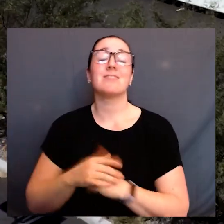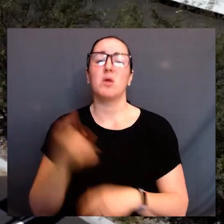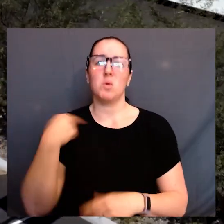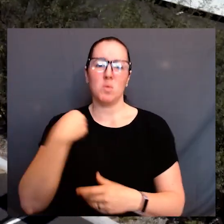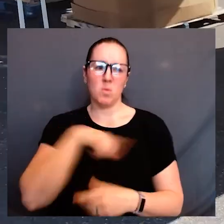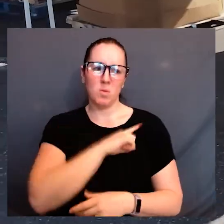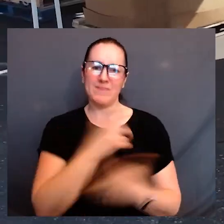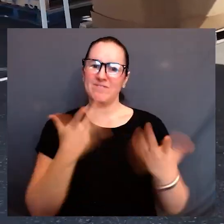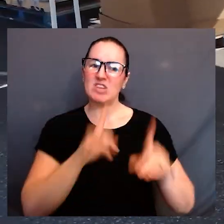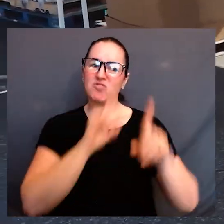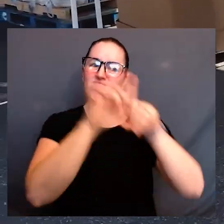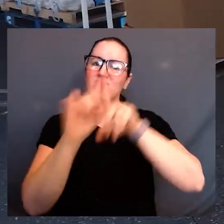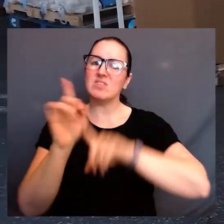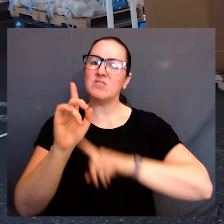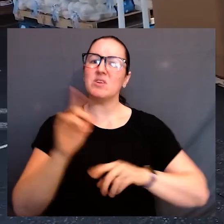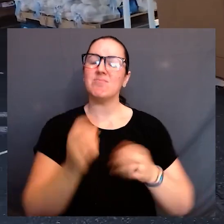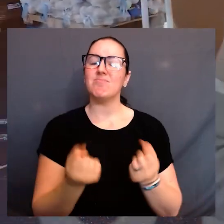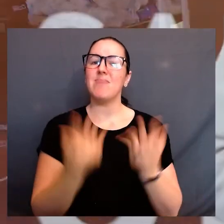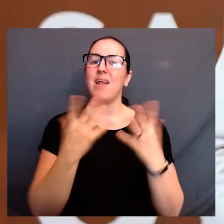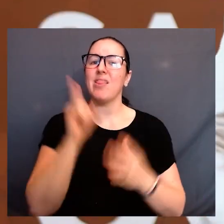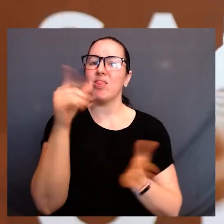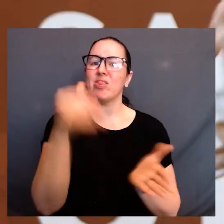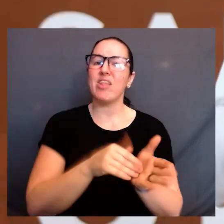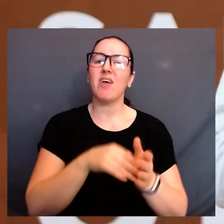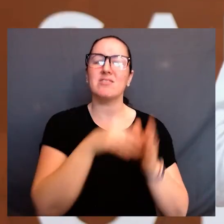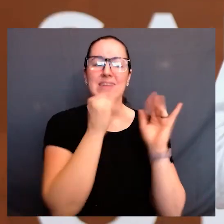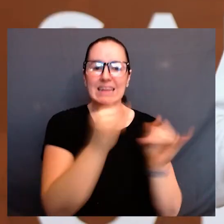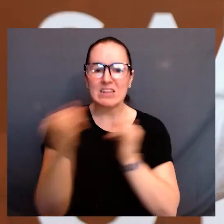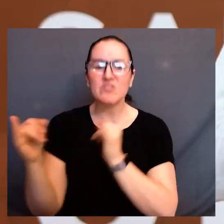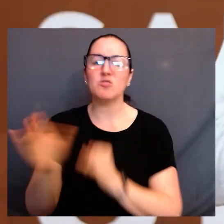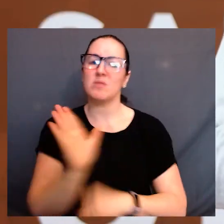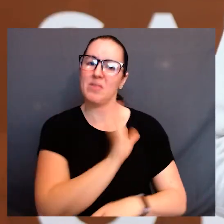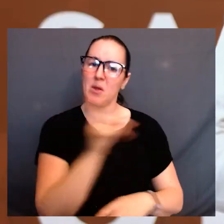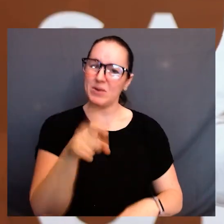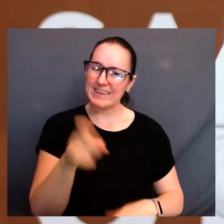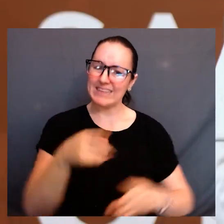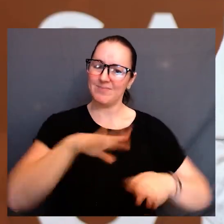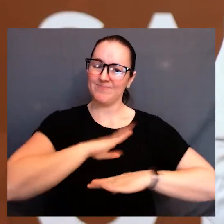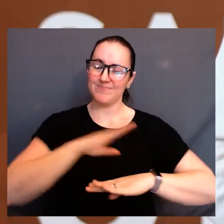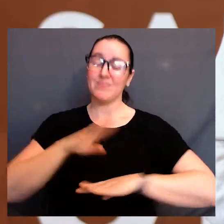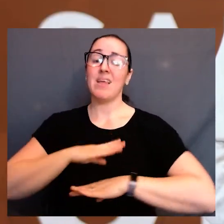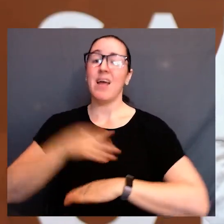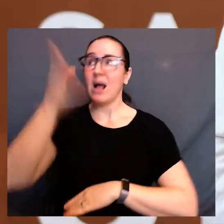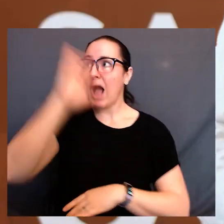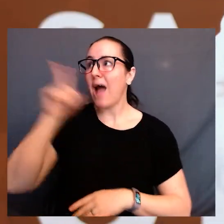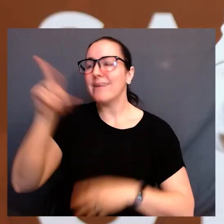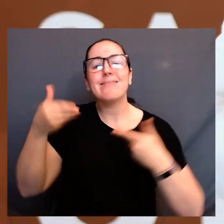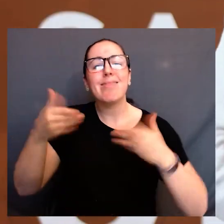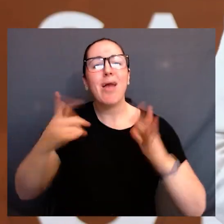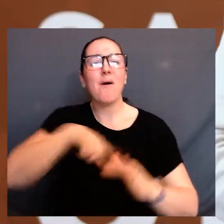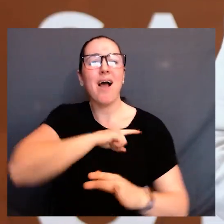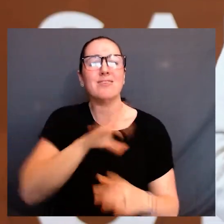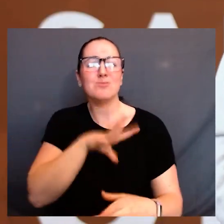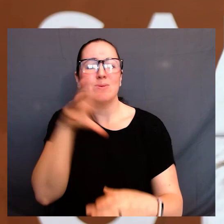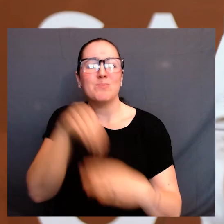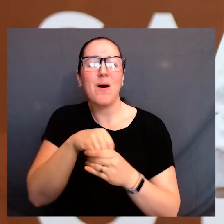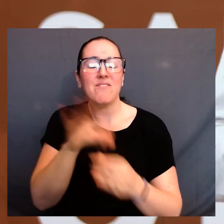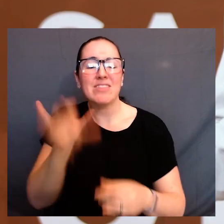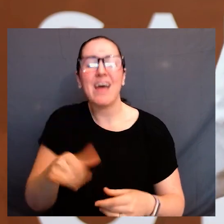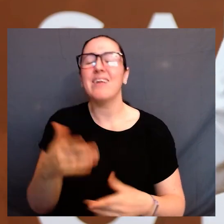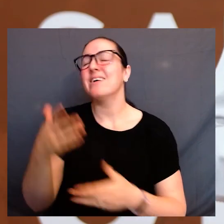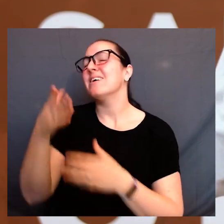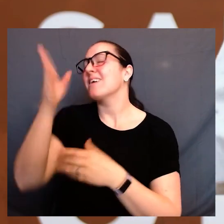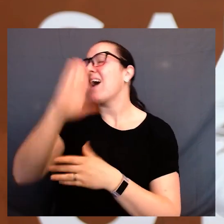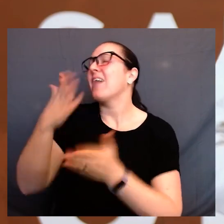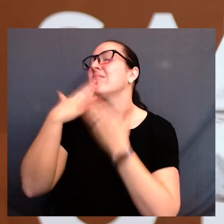thousands of individuals. This is just another example of the great things God is letting us be a part of. Heavenly Father, thank you for what Pure